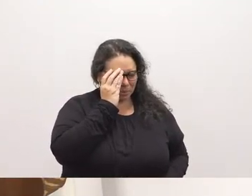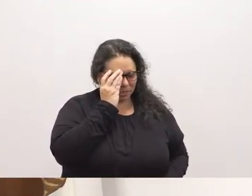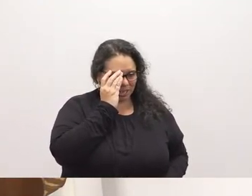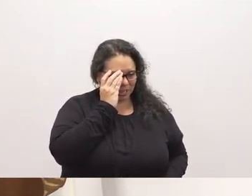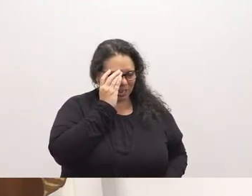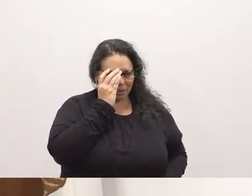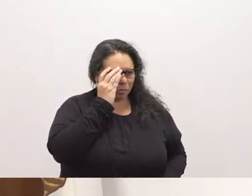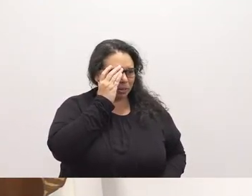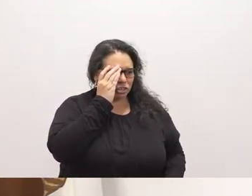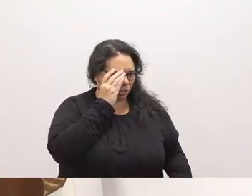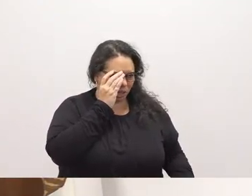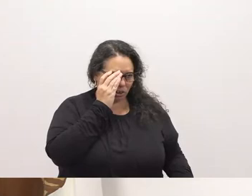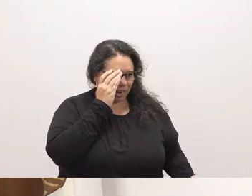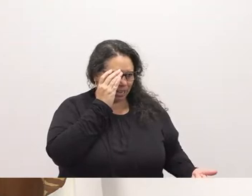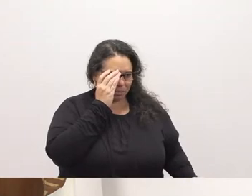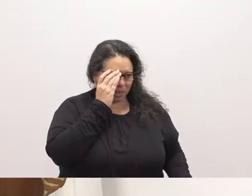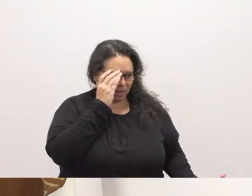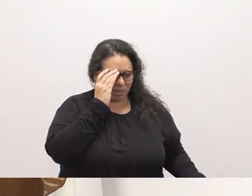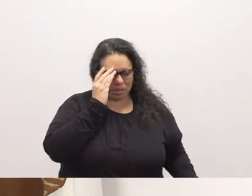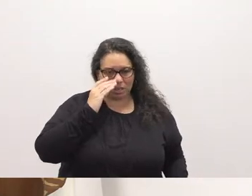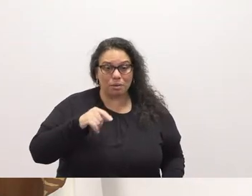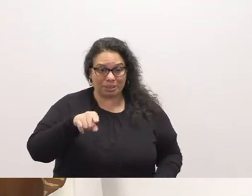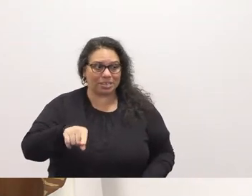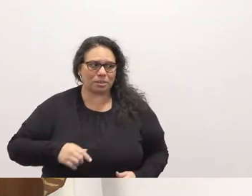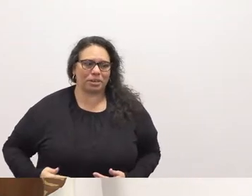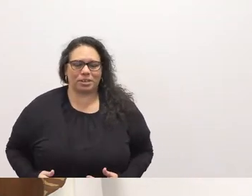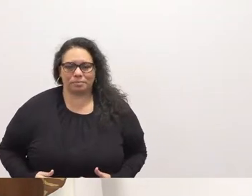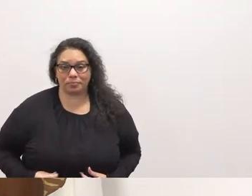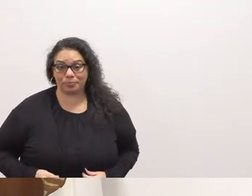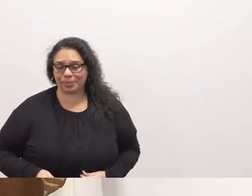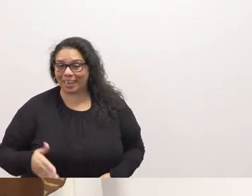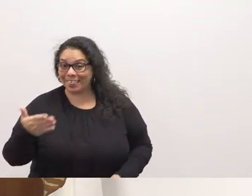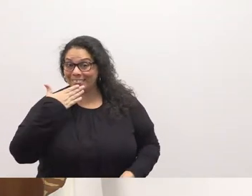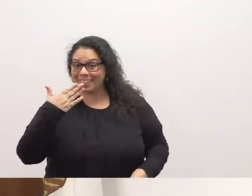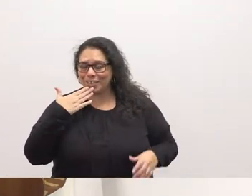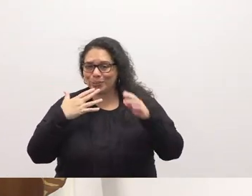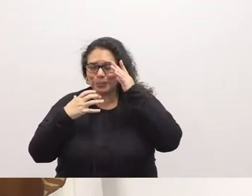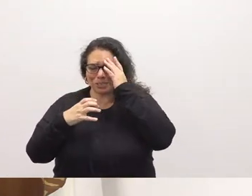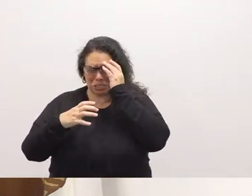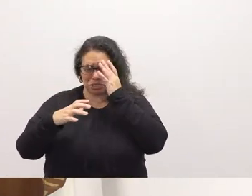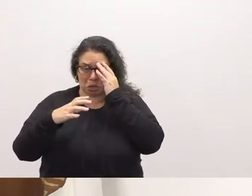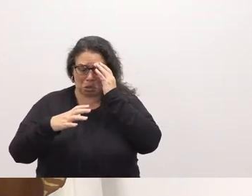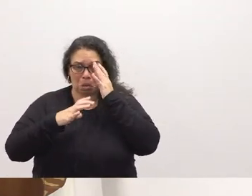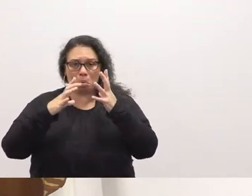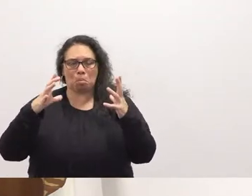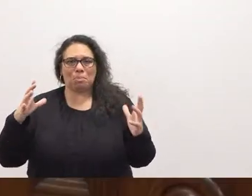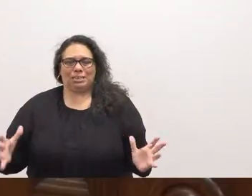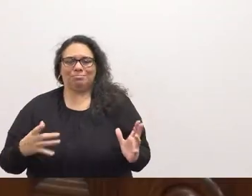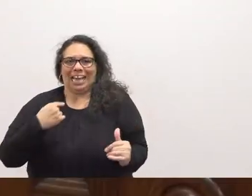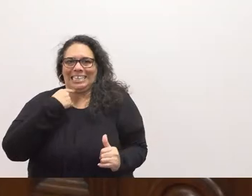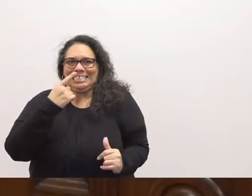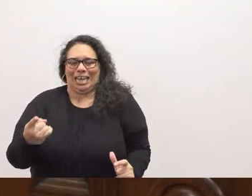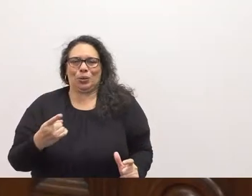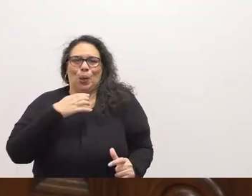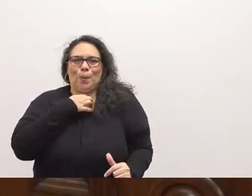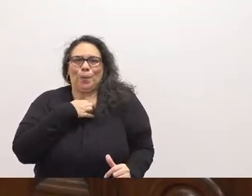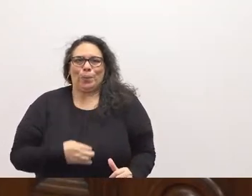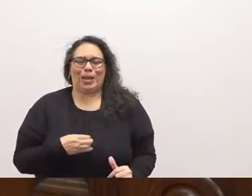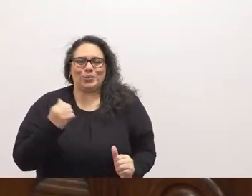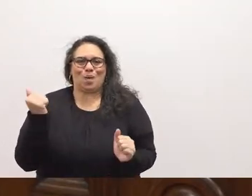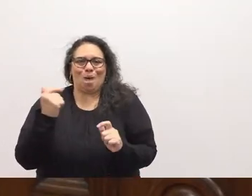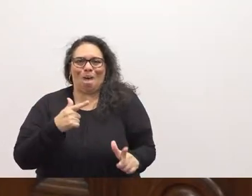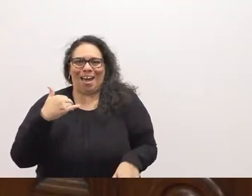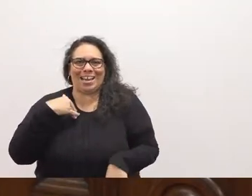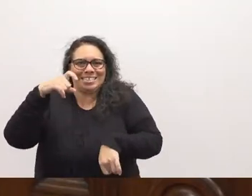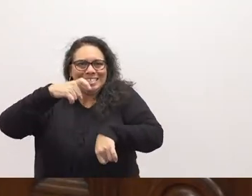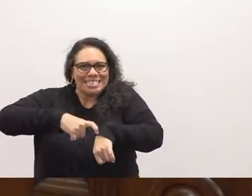Well, thank you so much for being here. And And I'll tell you, I just wish we all had time